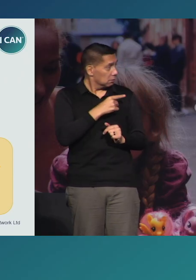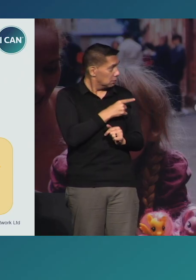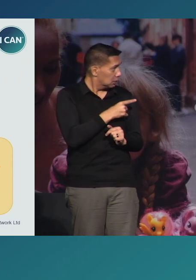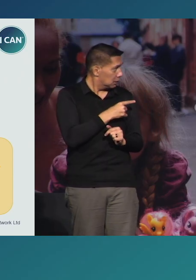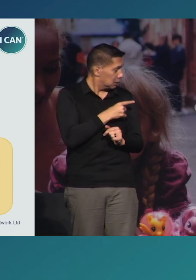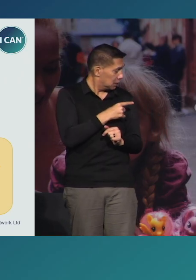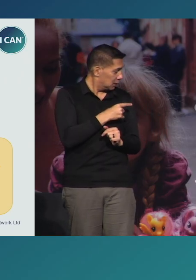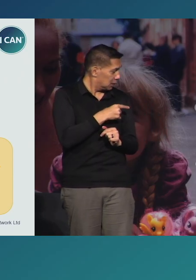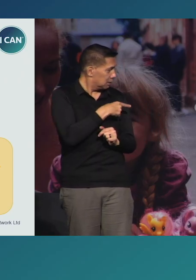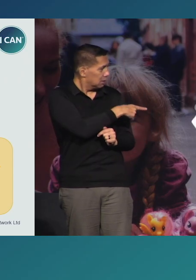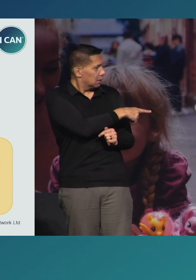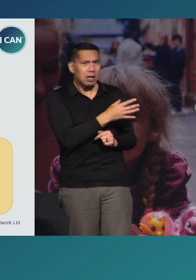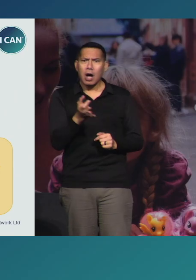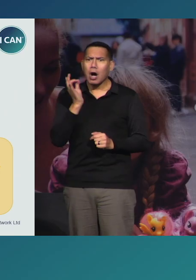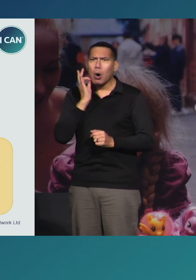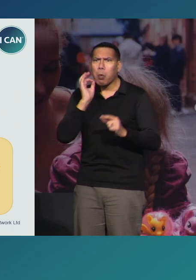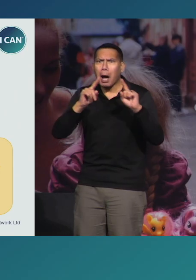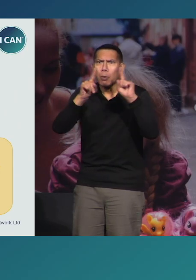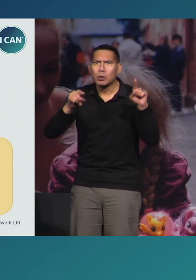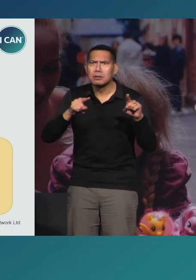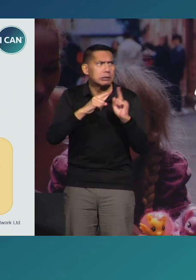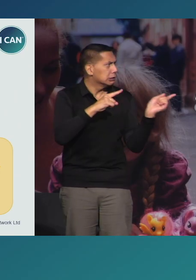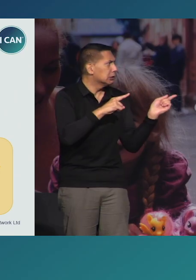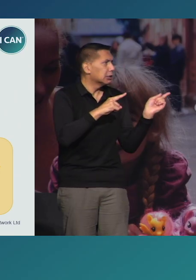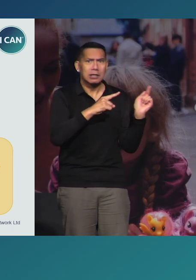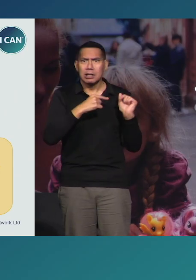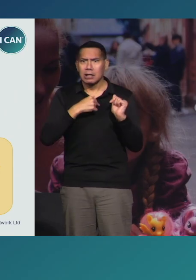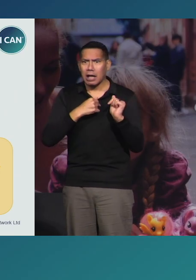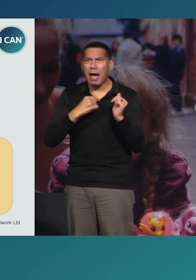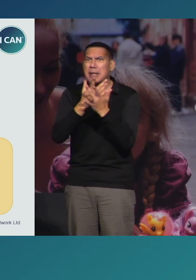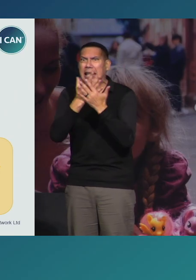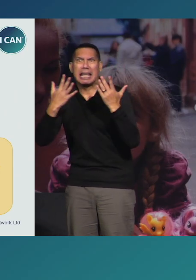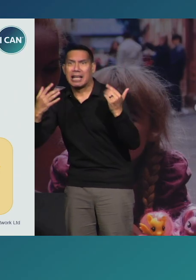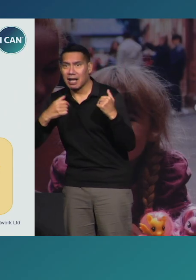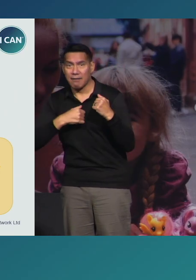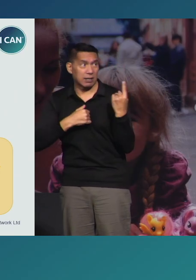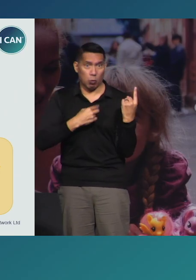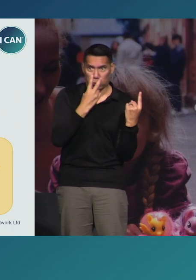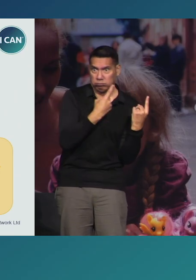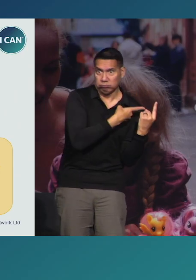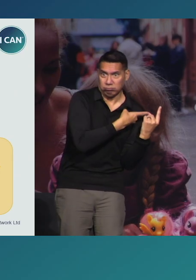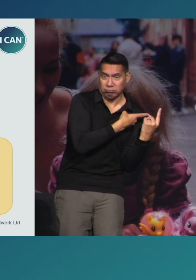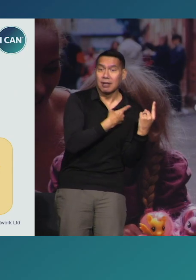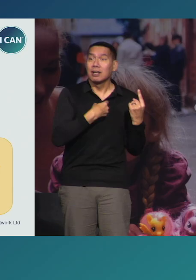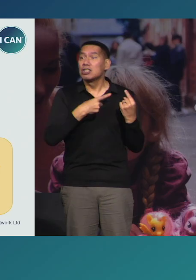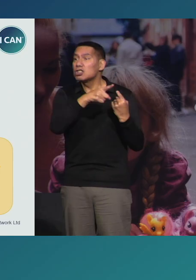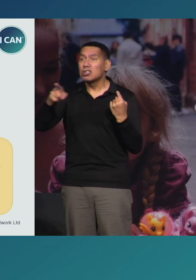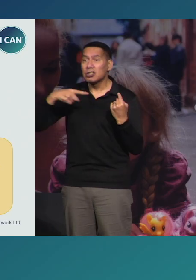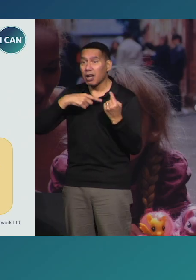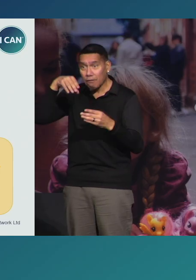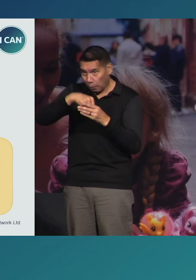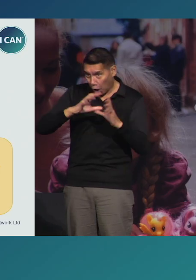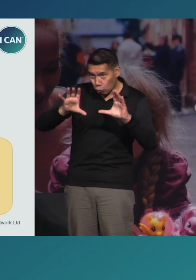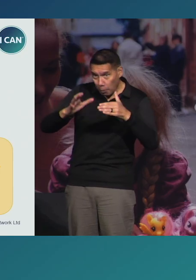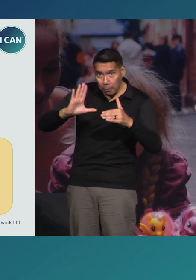an obscene amount of whiteboards. This is one of my 8 whiteboards that I have at home, and anyone who's been part of my groups might remember that